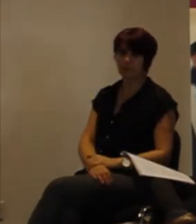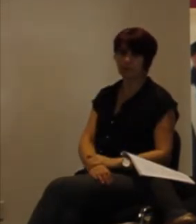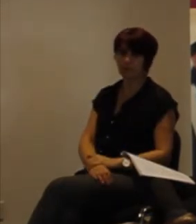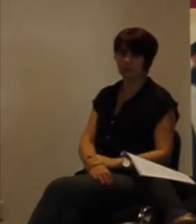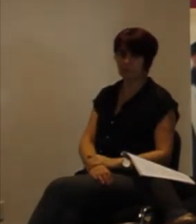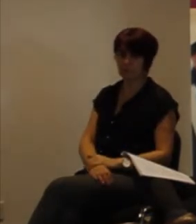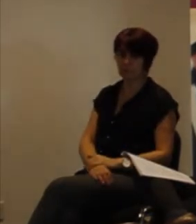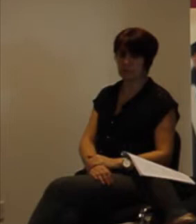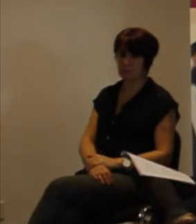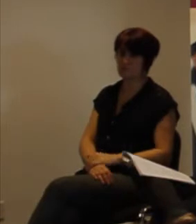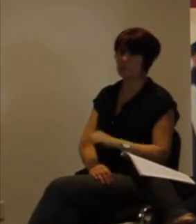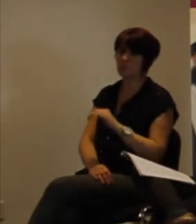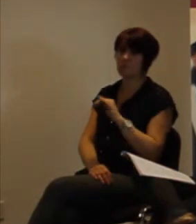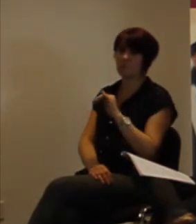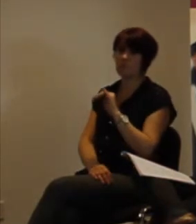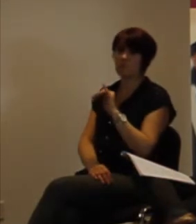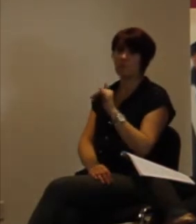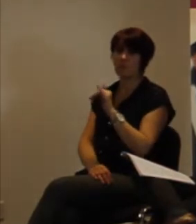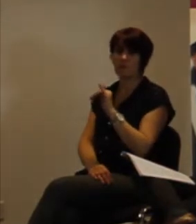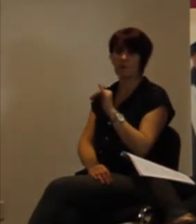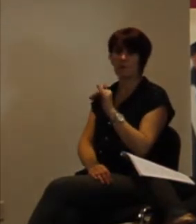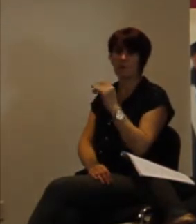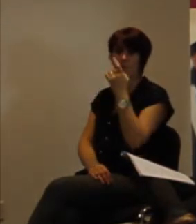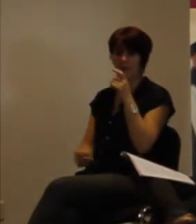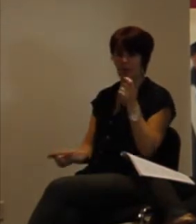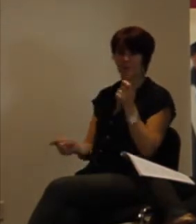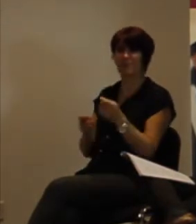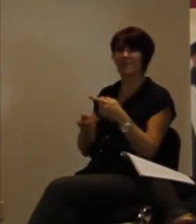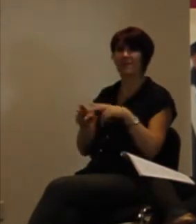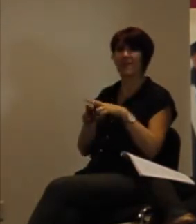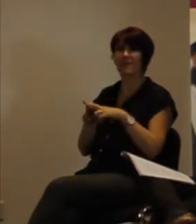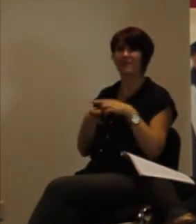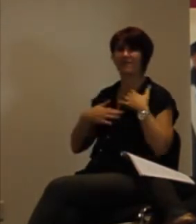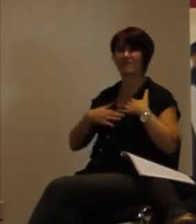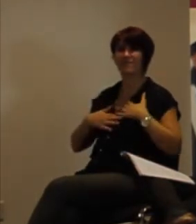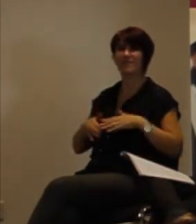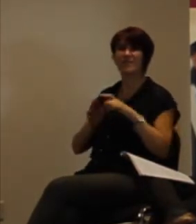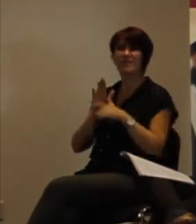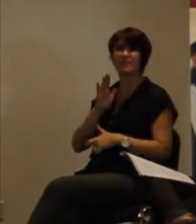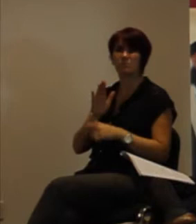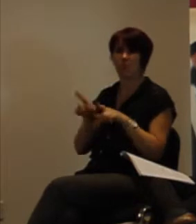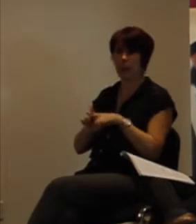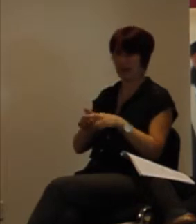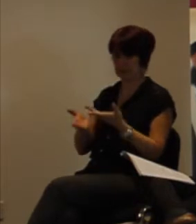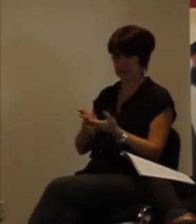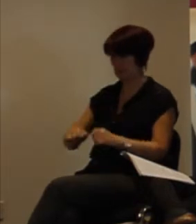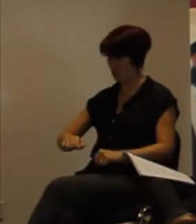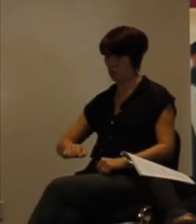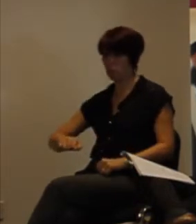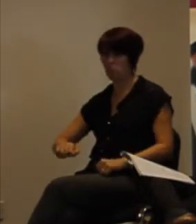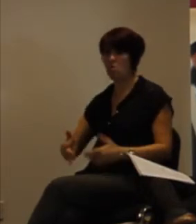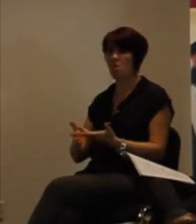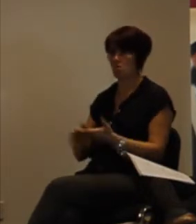And there may be adjustments we can make for other physical disabilities, armrests, obviously space